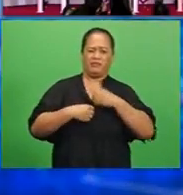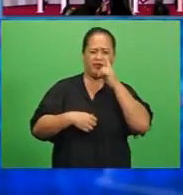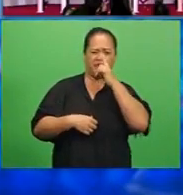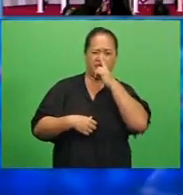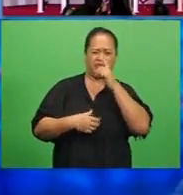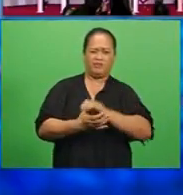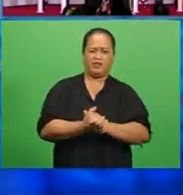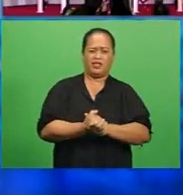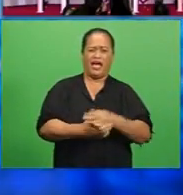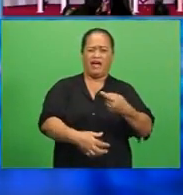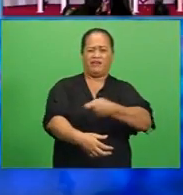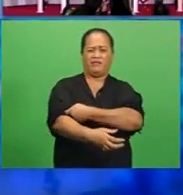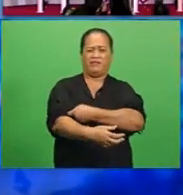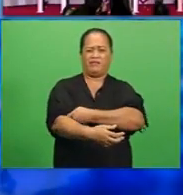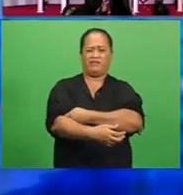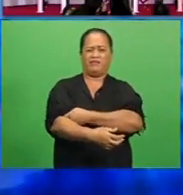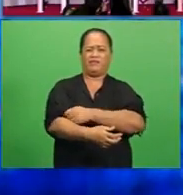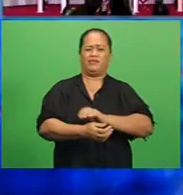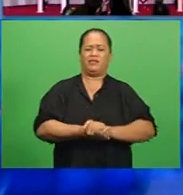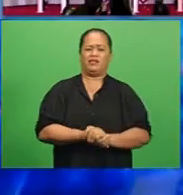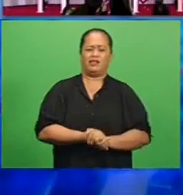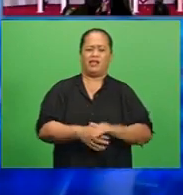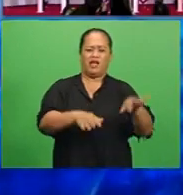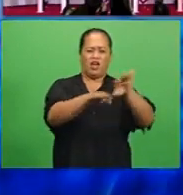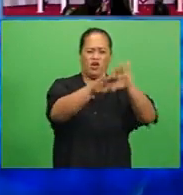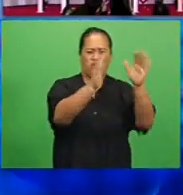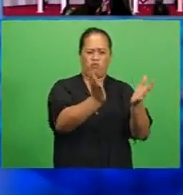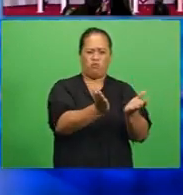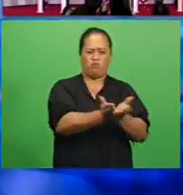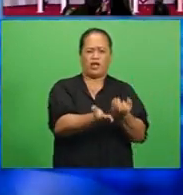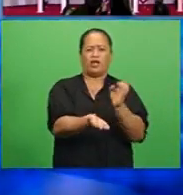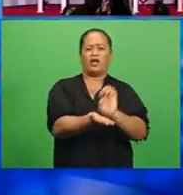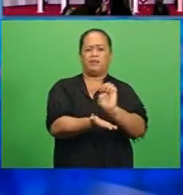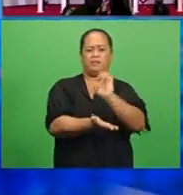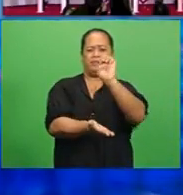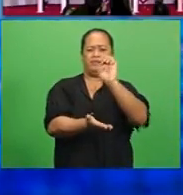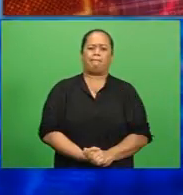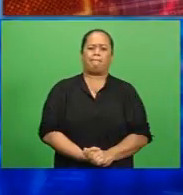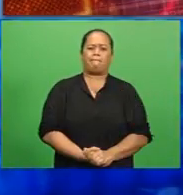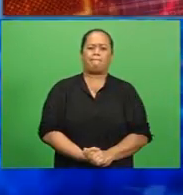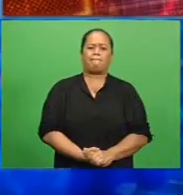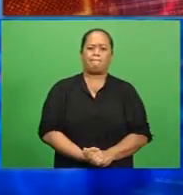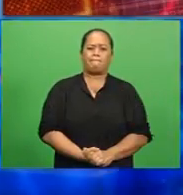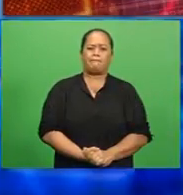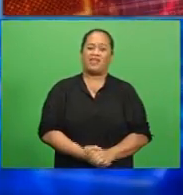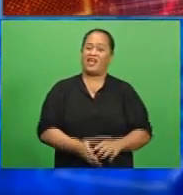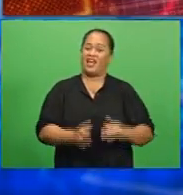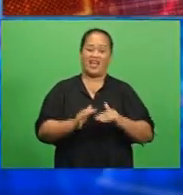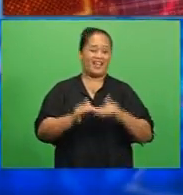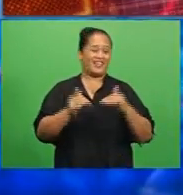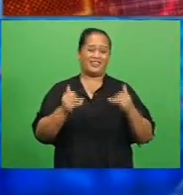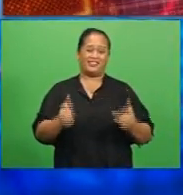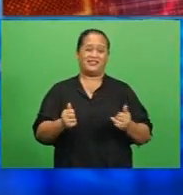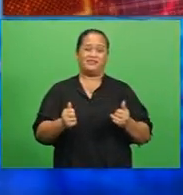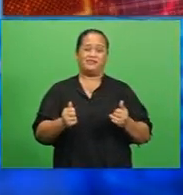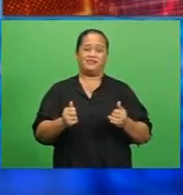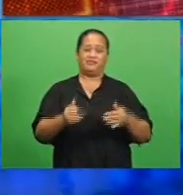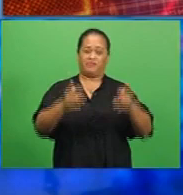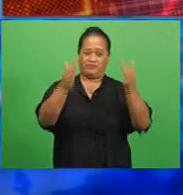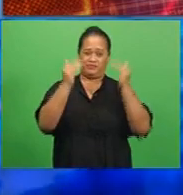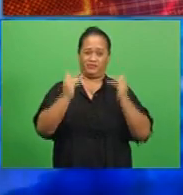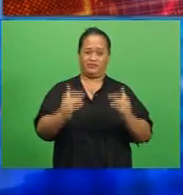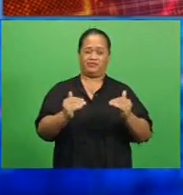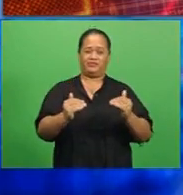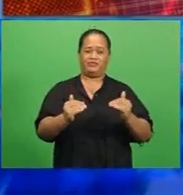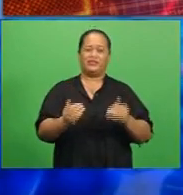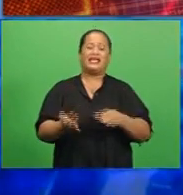would ultimately lift a global economy decimated by the COVID-19 pandemic. We now join Sanifa from HFC Bank with the latest